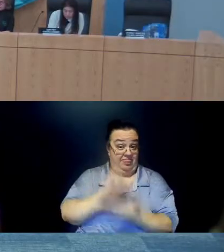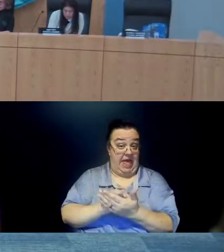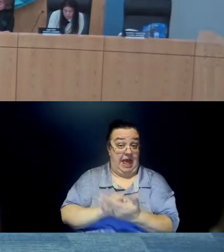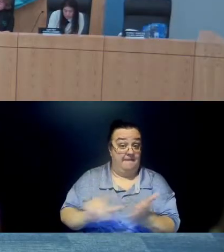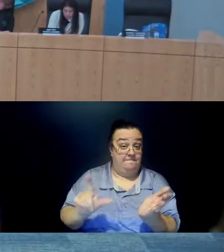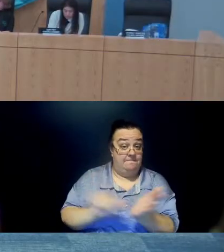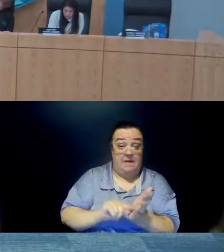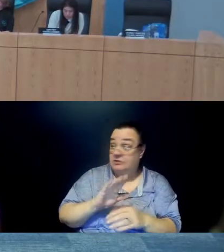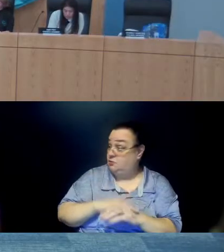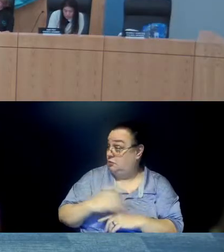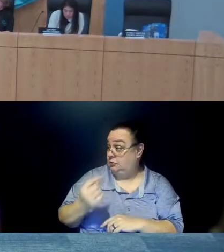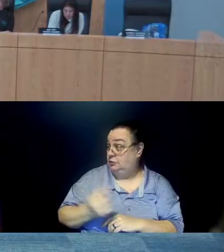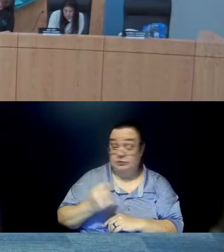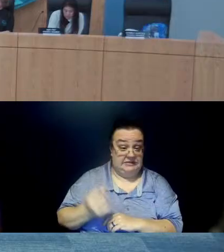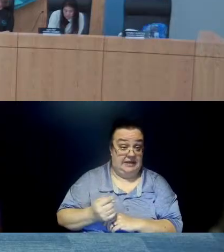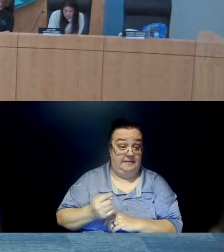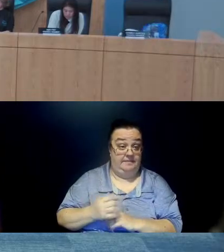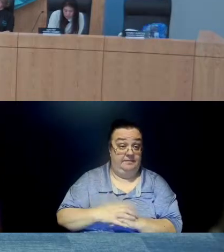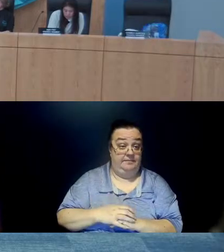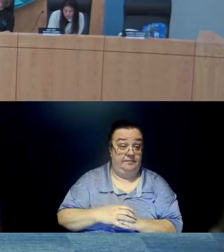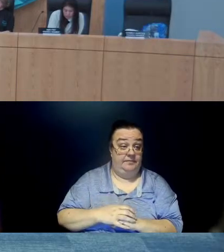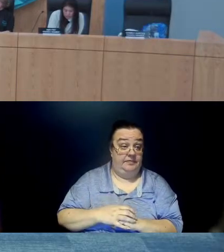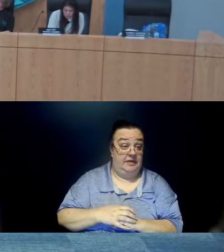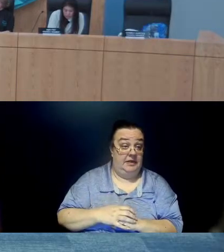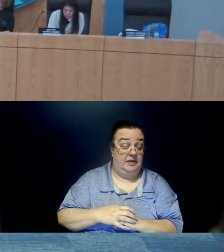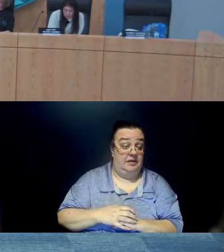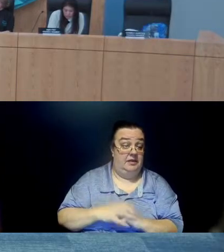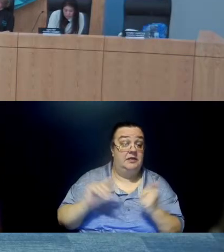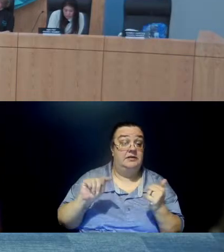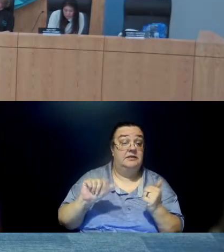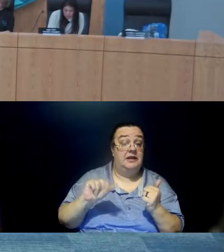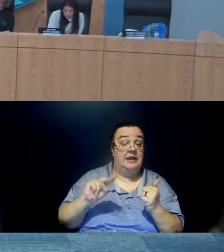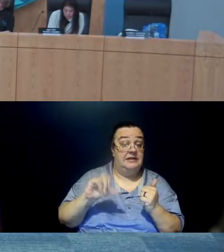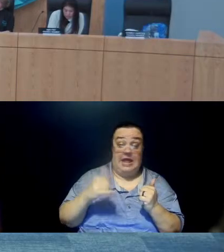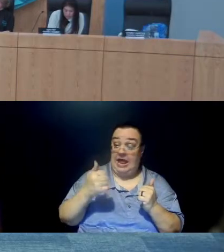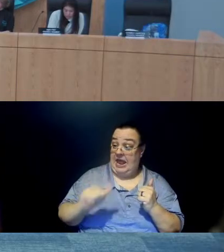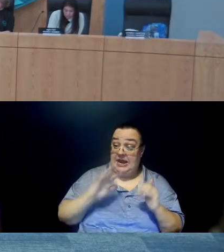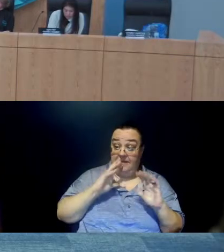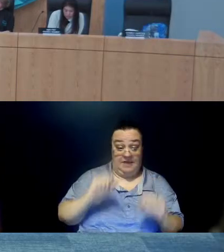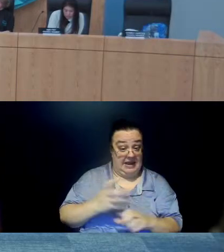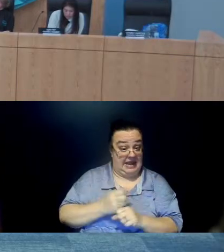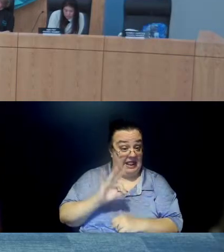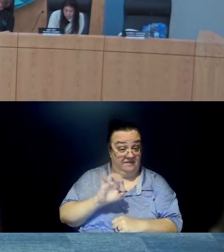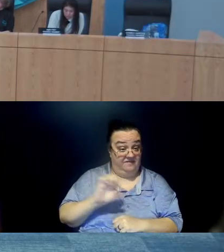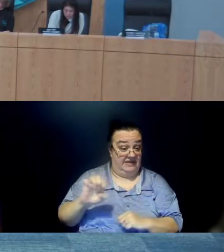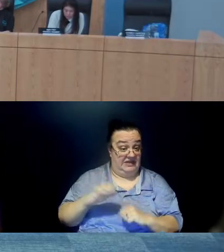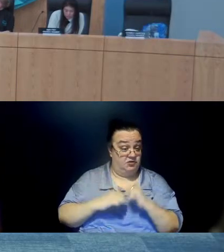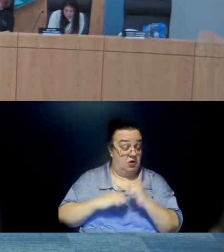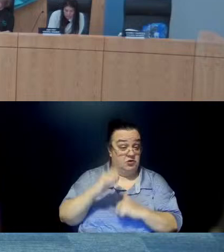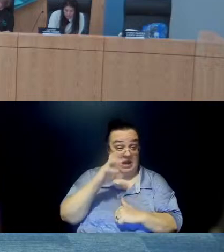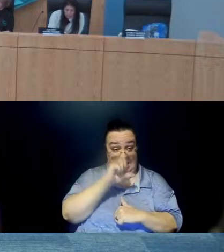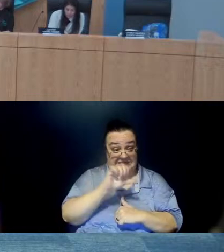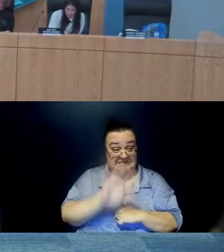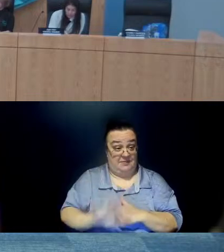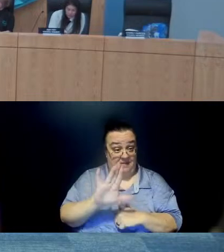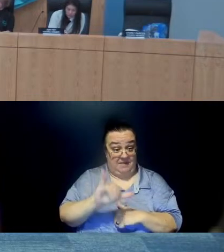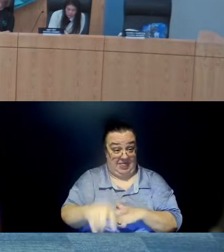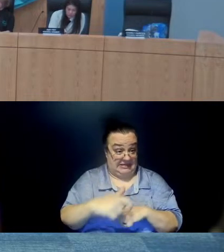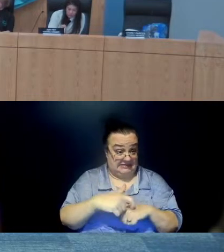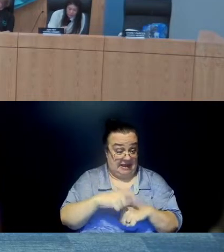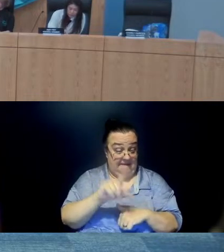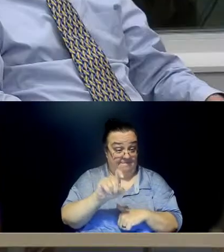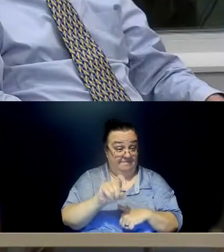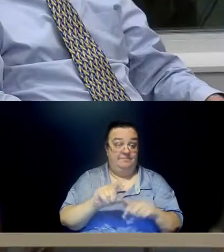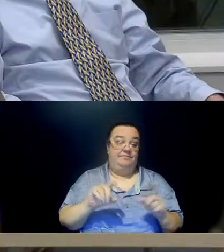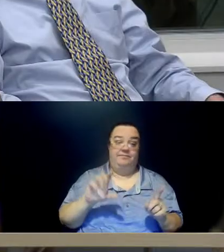on Tuesday? Is there any chance we can get a fee structure estimate by then?